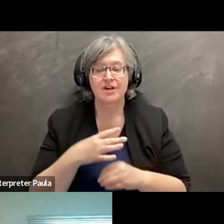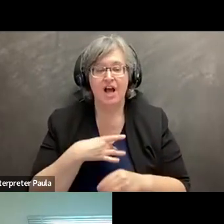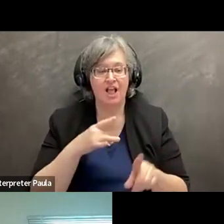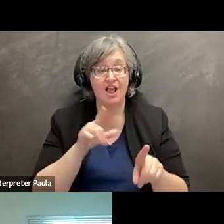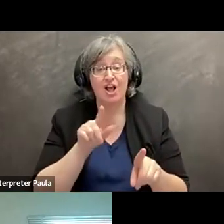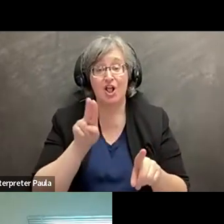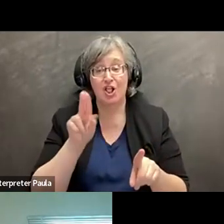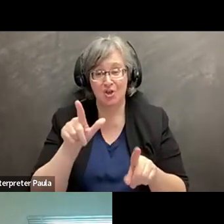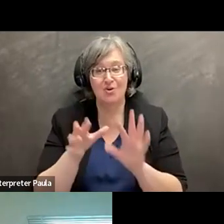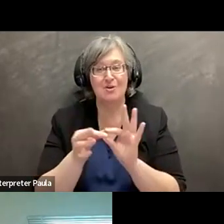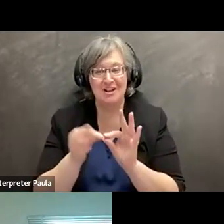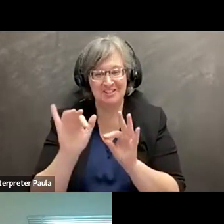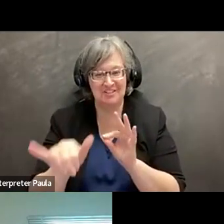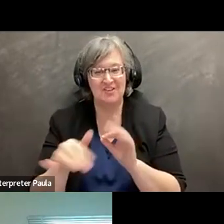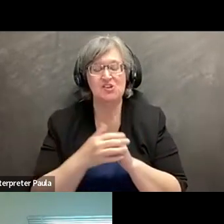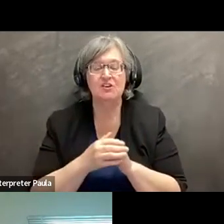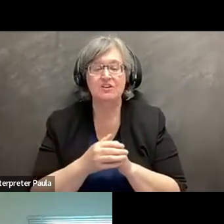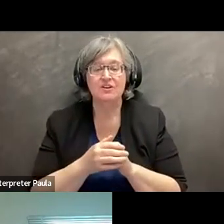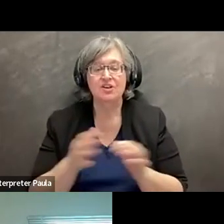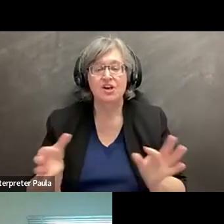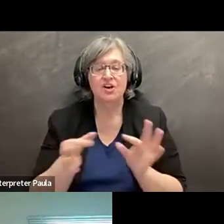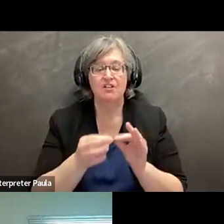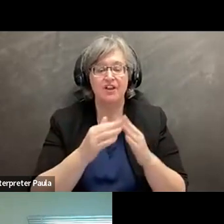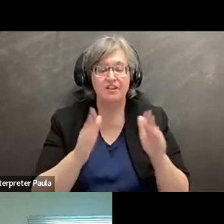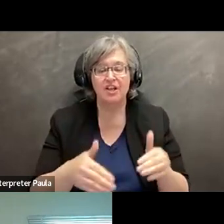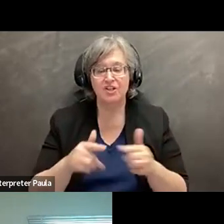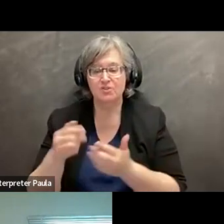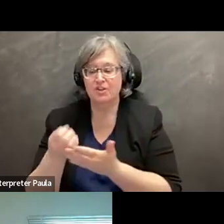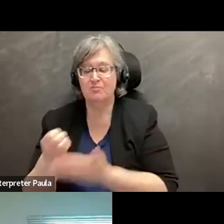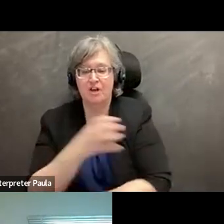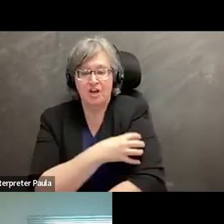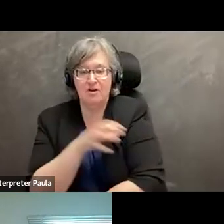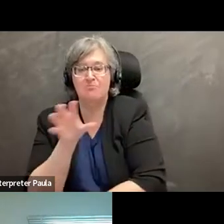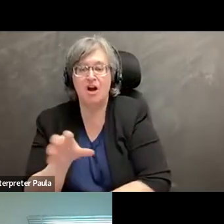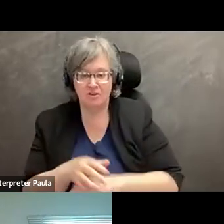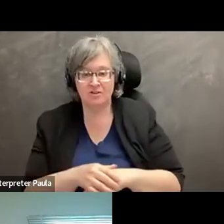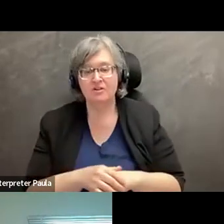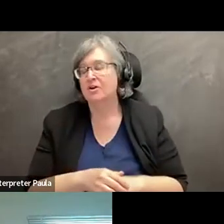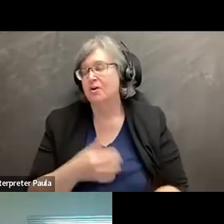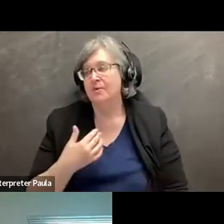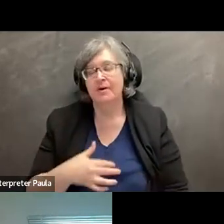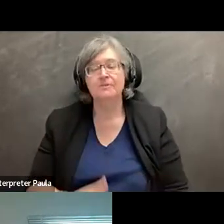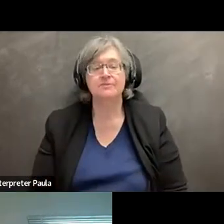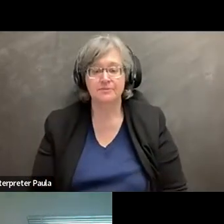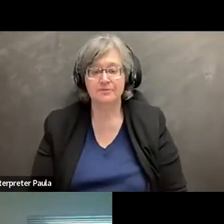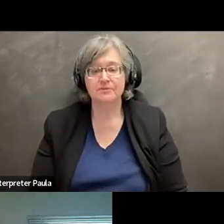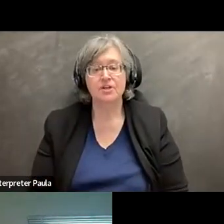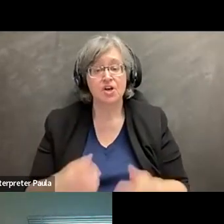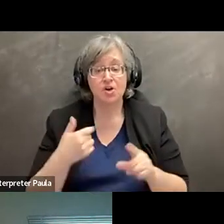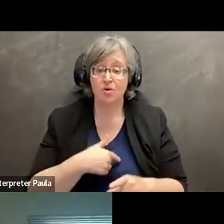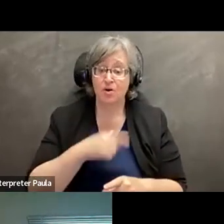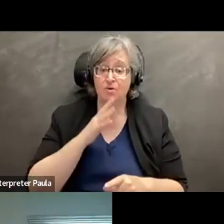touched on that, and she mentioned, linking housing to economic empowerment. I mean, when we talk